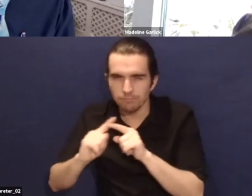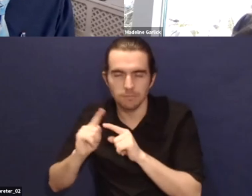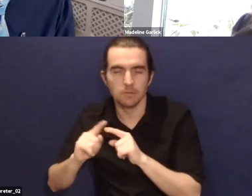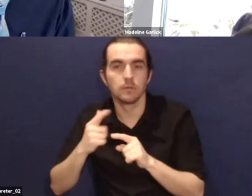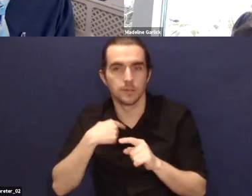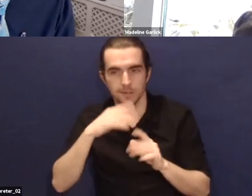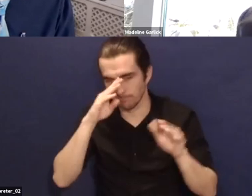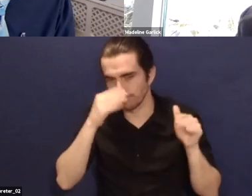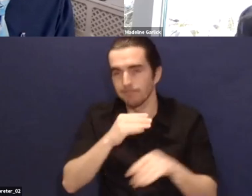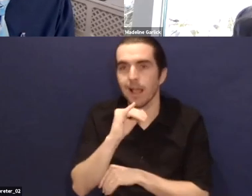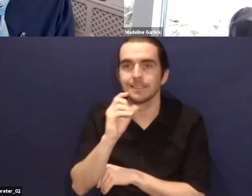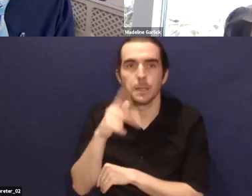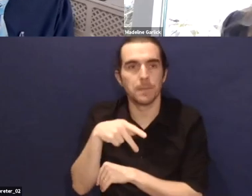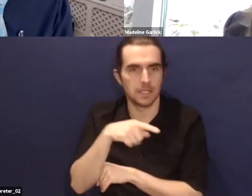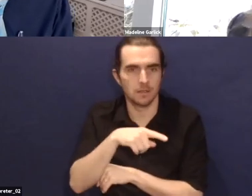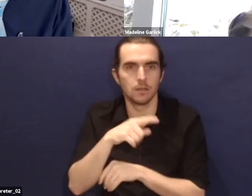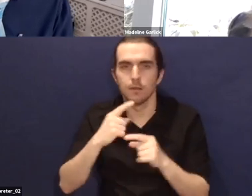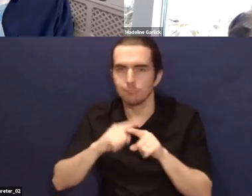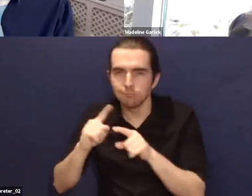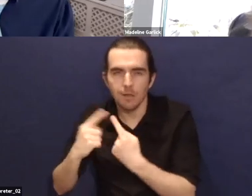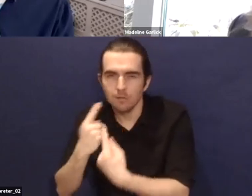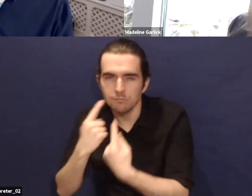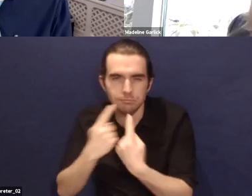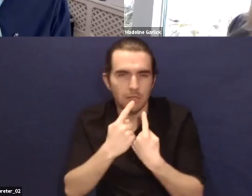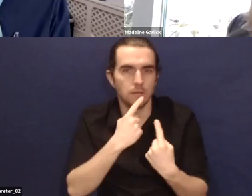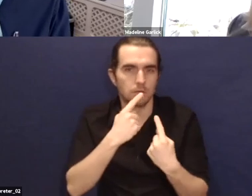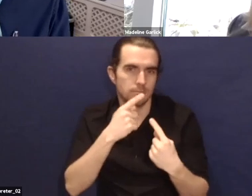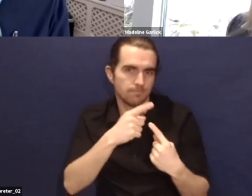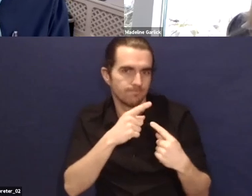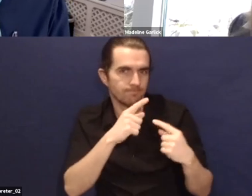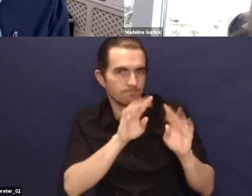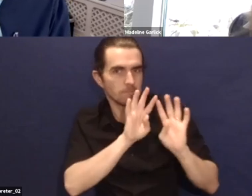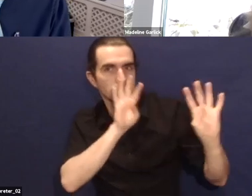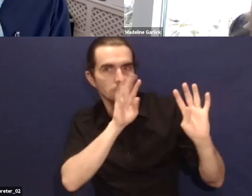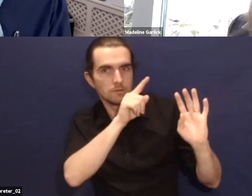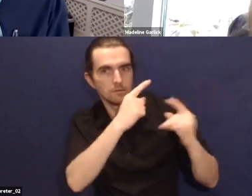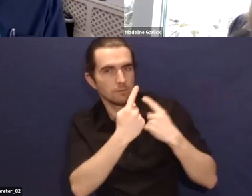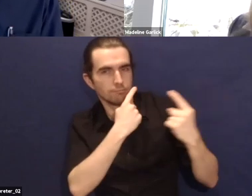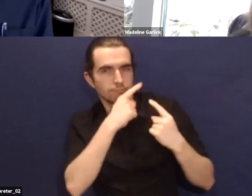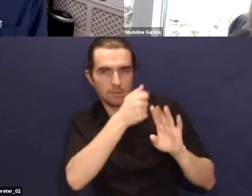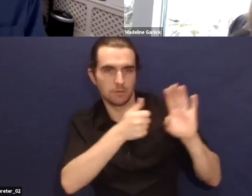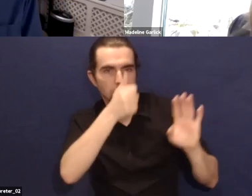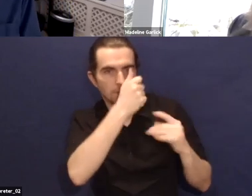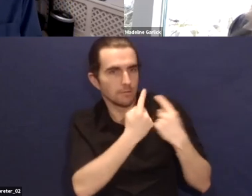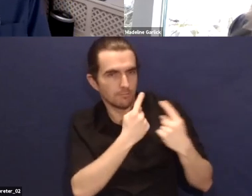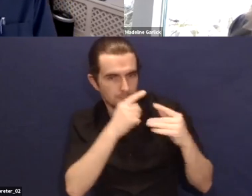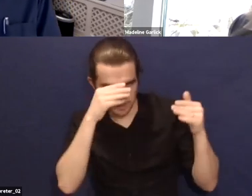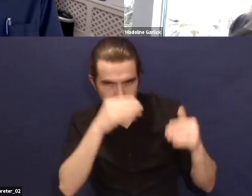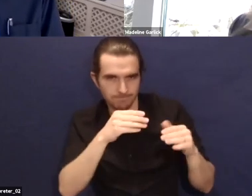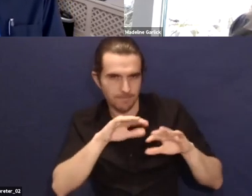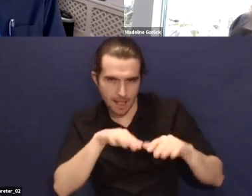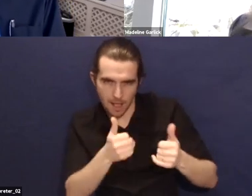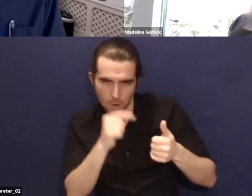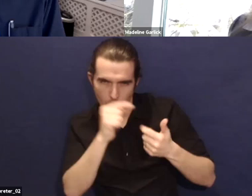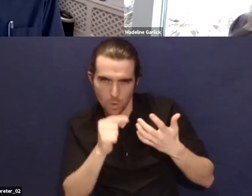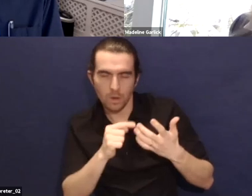can, as a United Nations, respond more effectively to IDP challenges. So I think there's a lot of work being done there that's going to